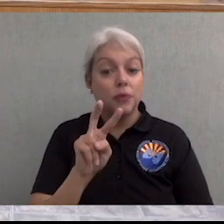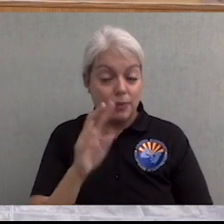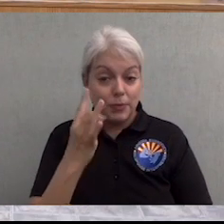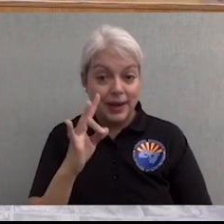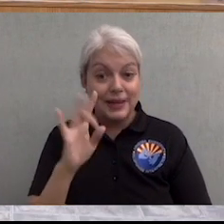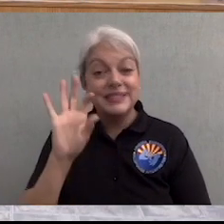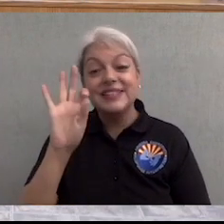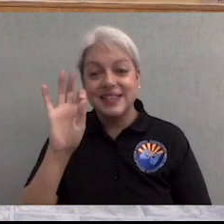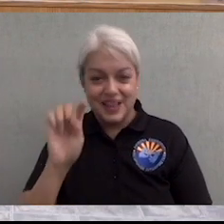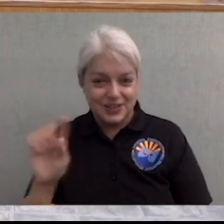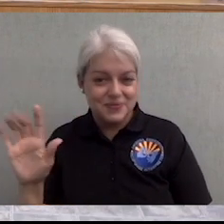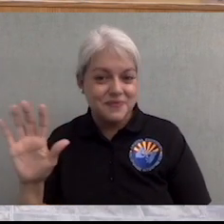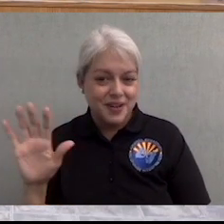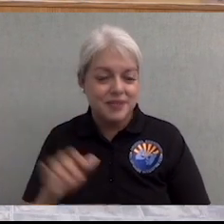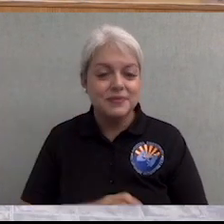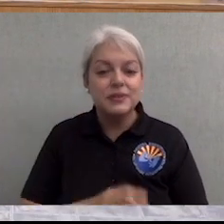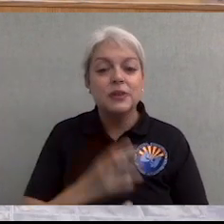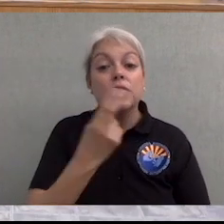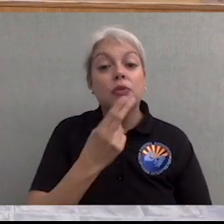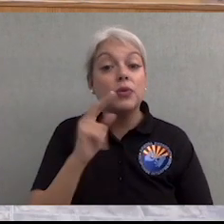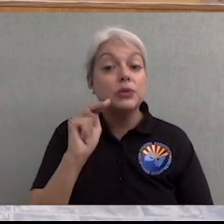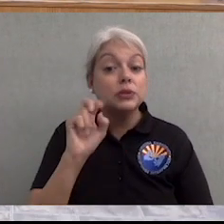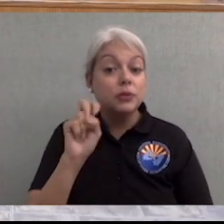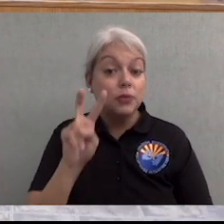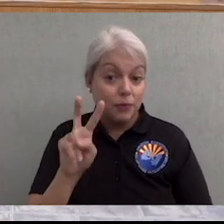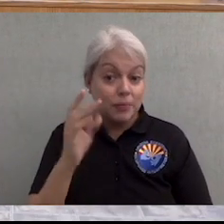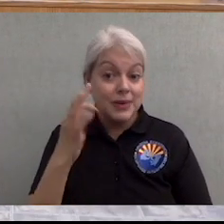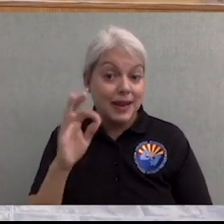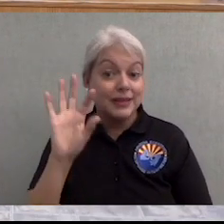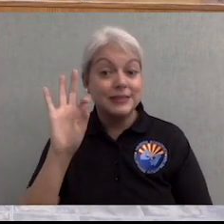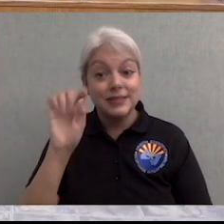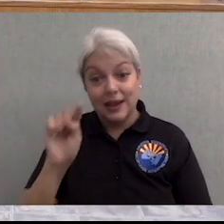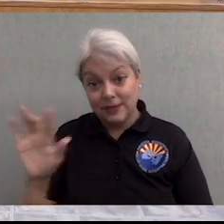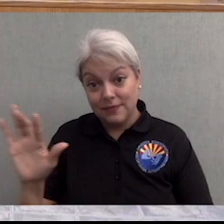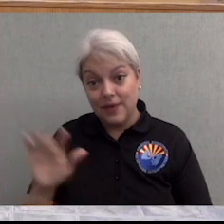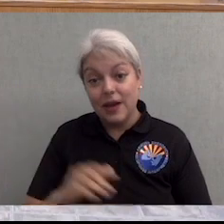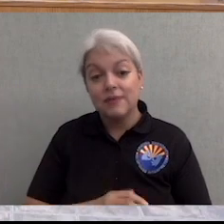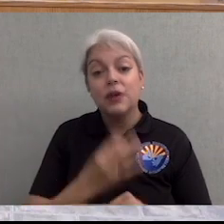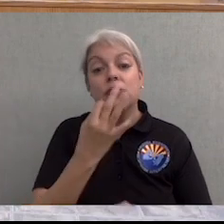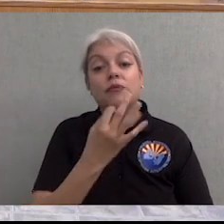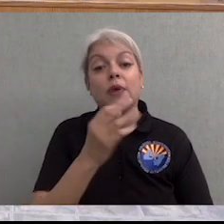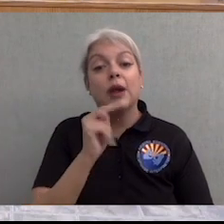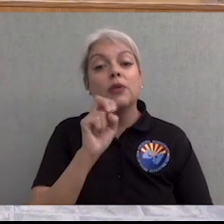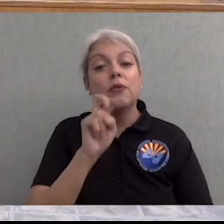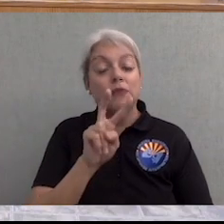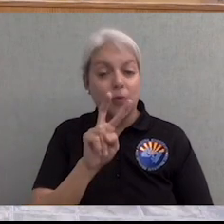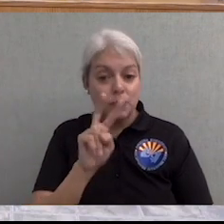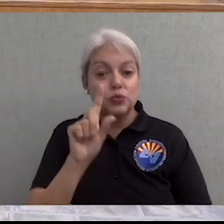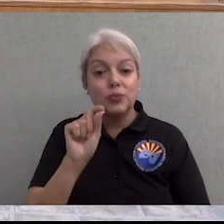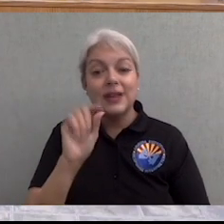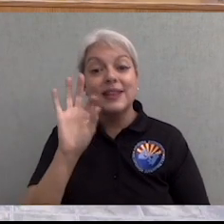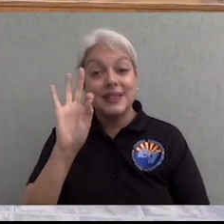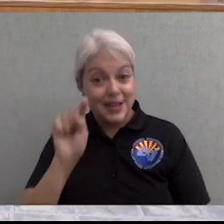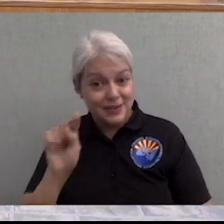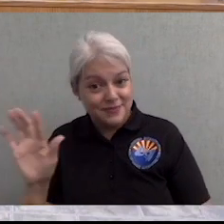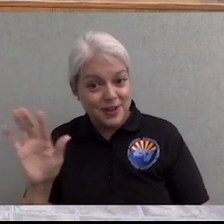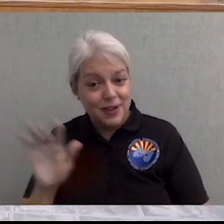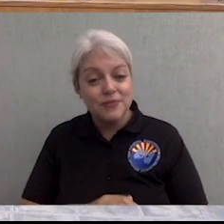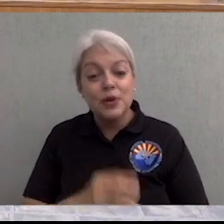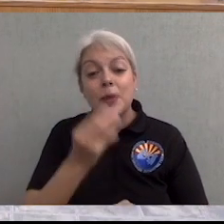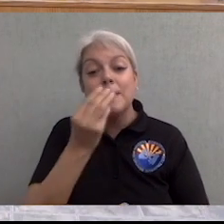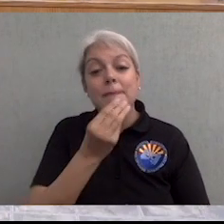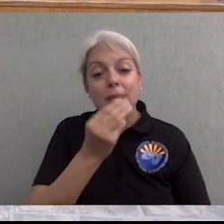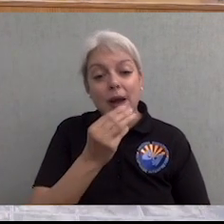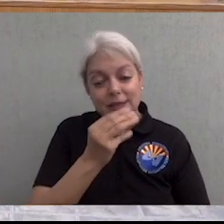November 19th, 9 to 5. Friday, November 20th, 9 to 5. Monday, November 23rd, 9